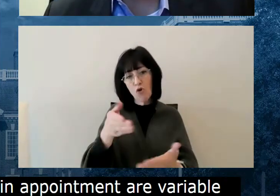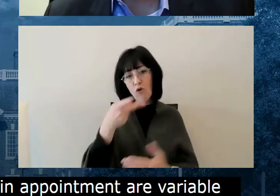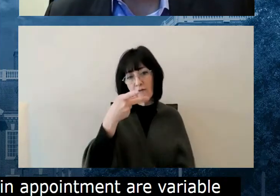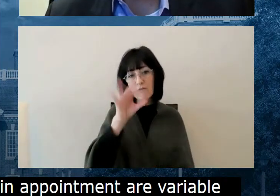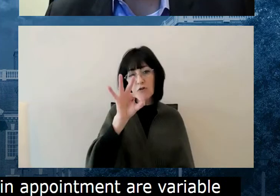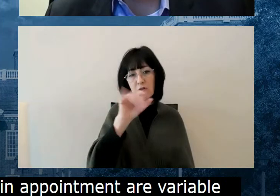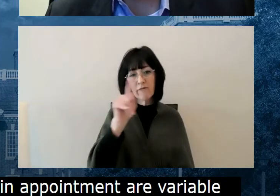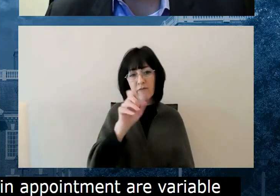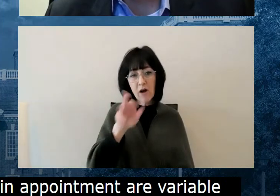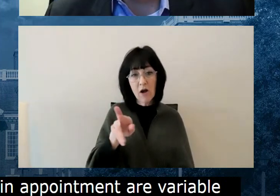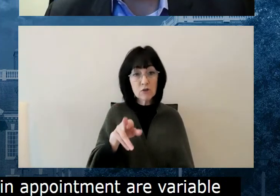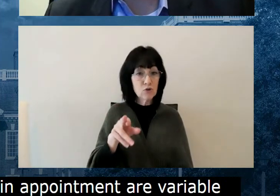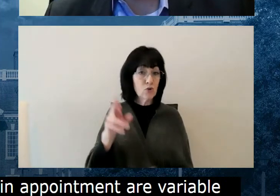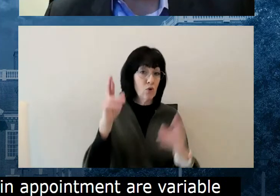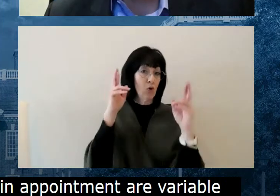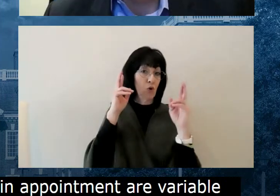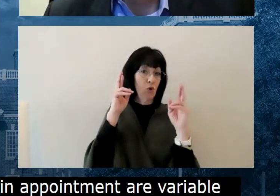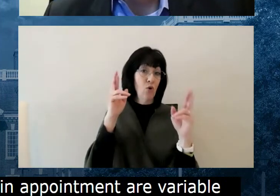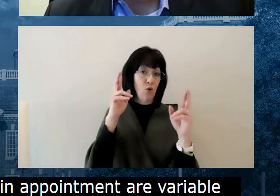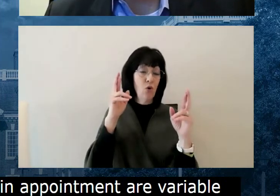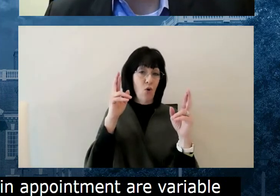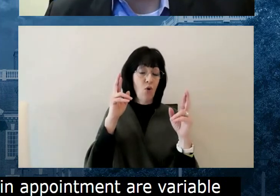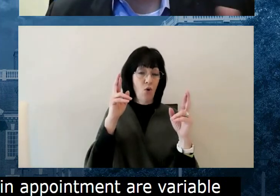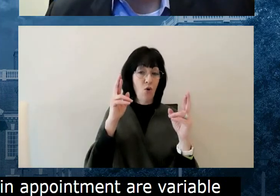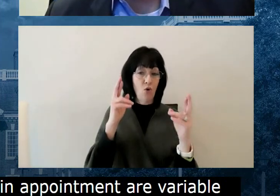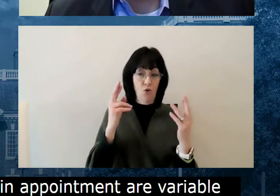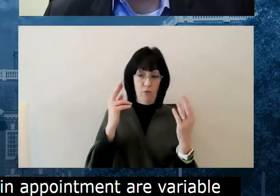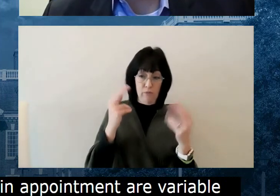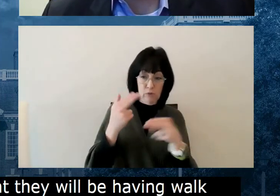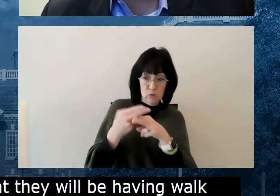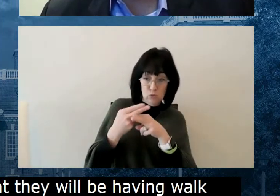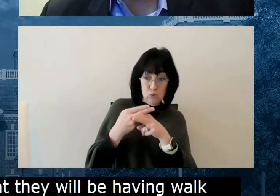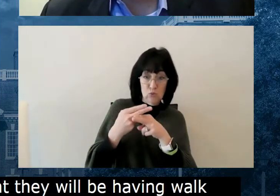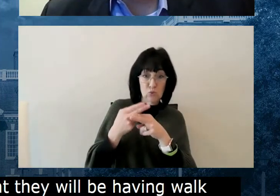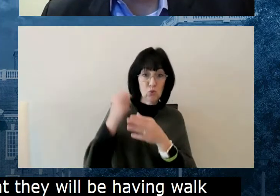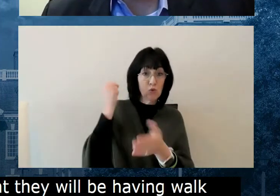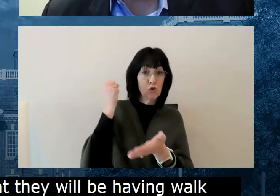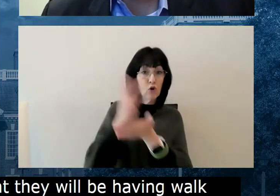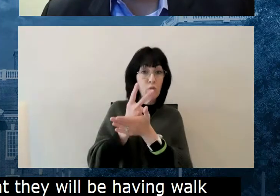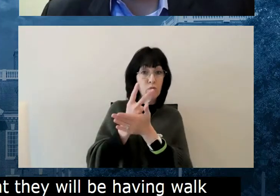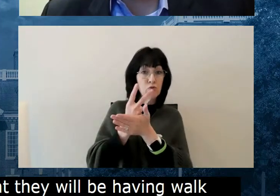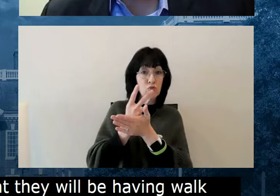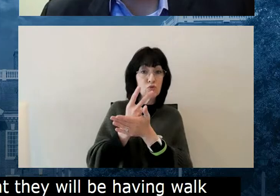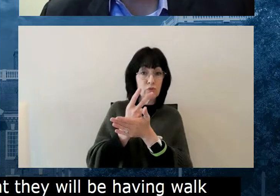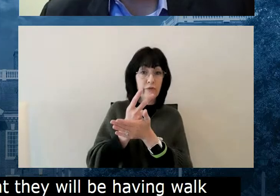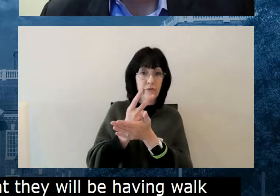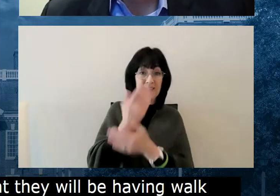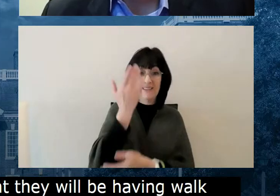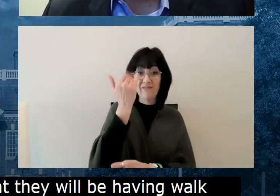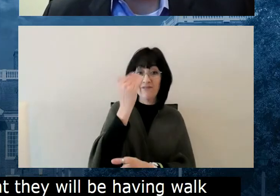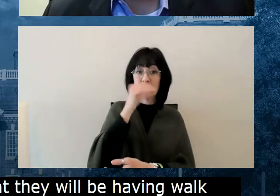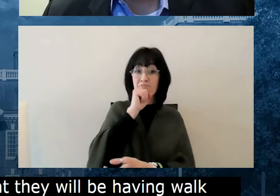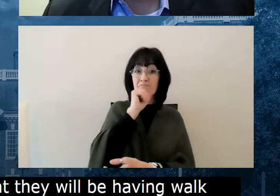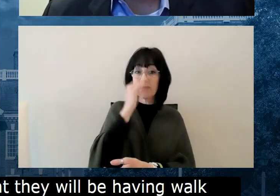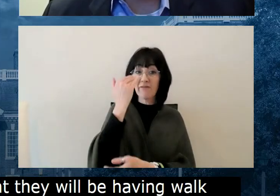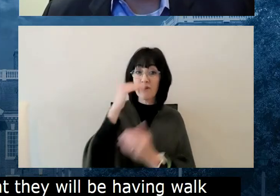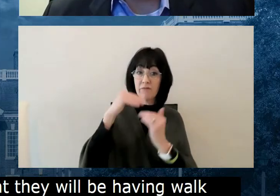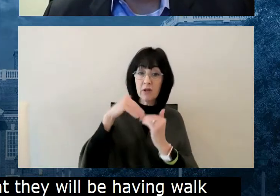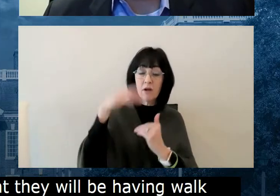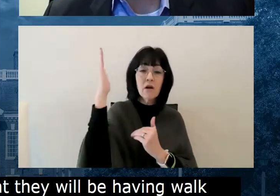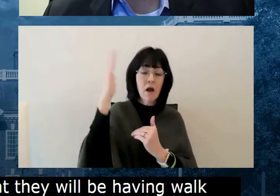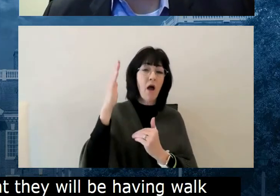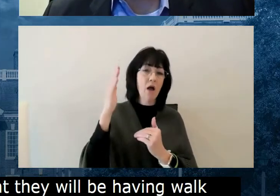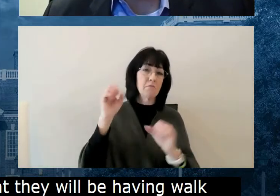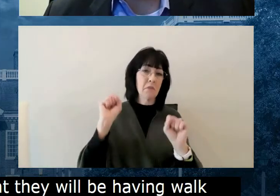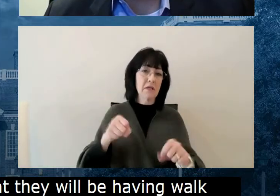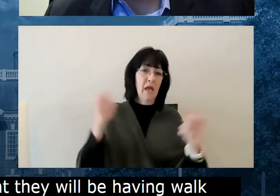next few weeks, when we get the 12 to 15-year-old approval, lets us really turn that on quickly. The public health